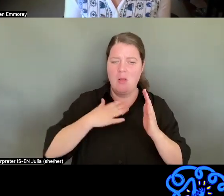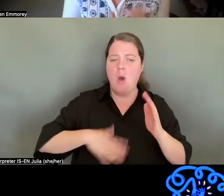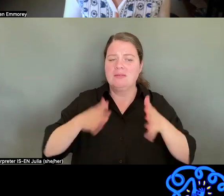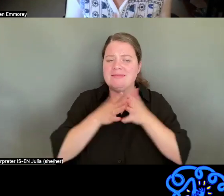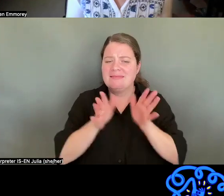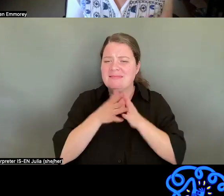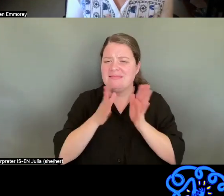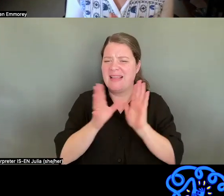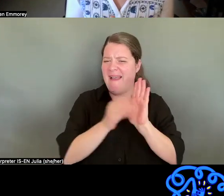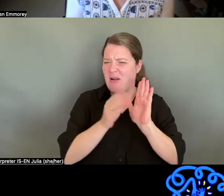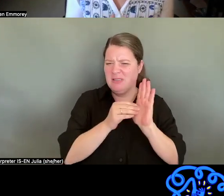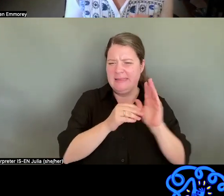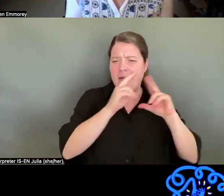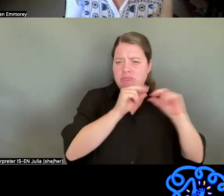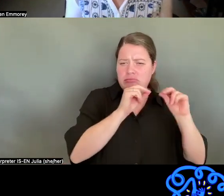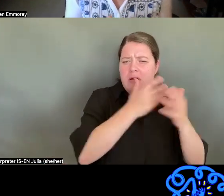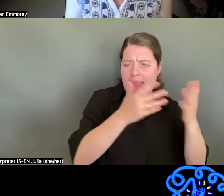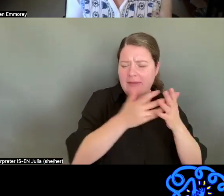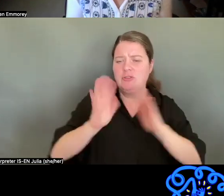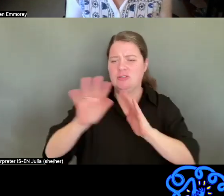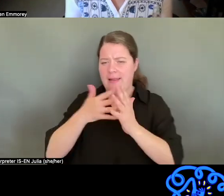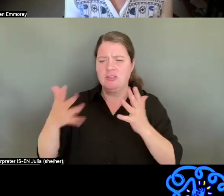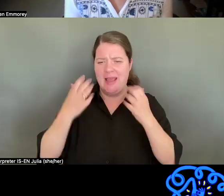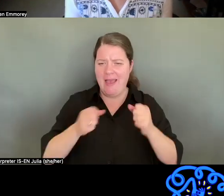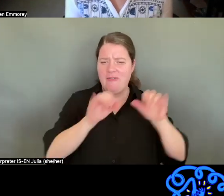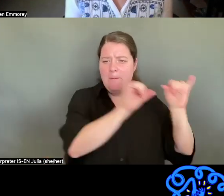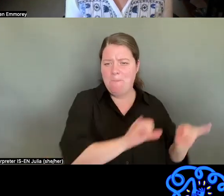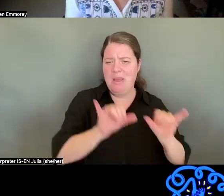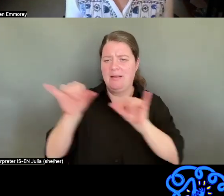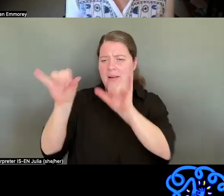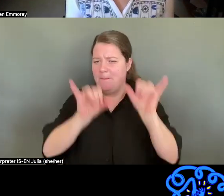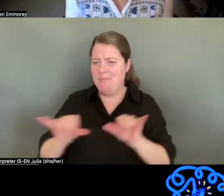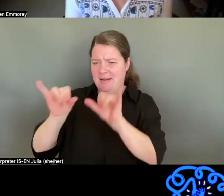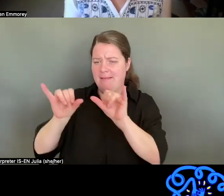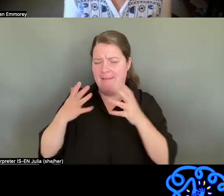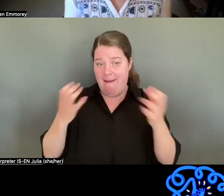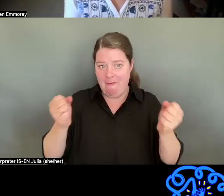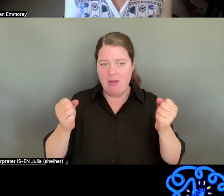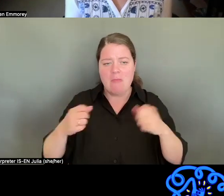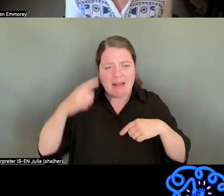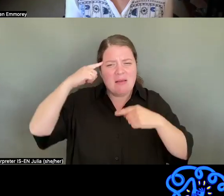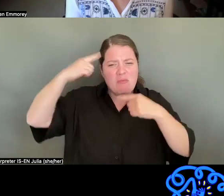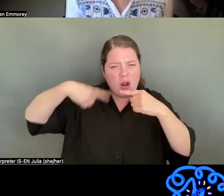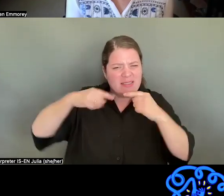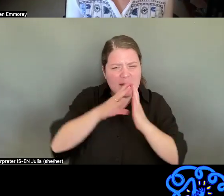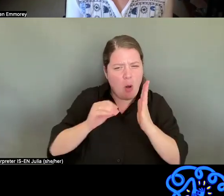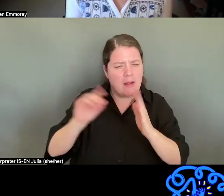you see in both spoken and sign languages, but it was explicitly not a processing model. It was a linguistic